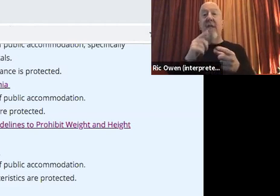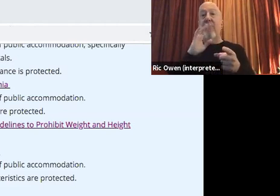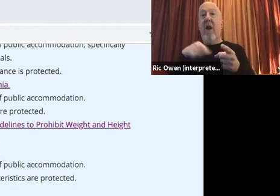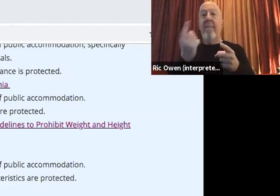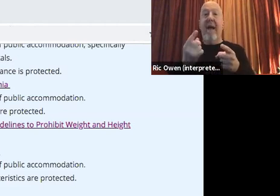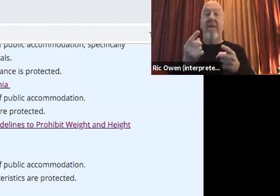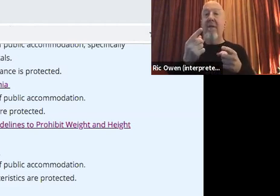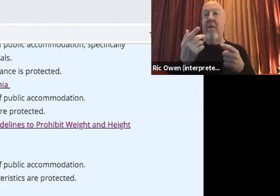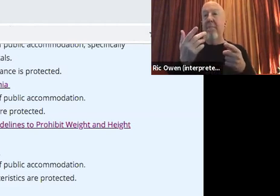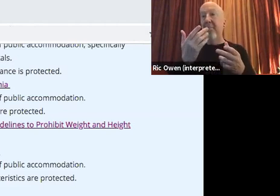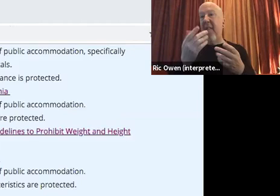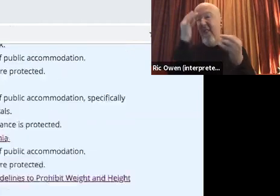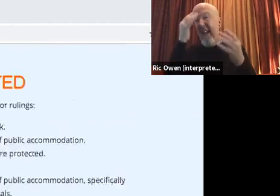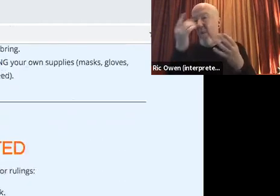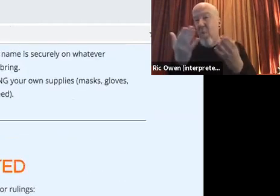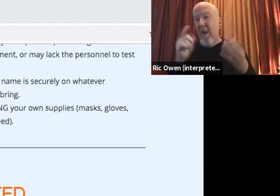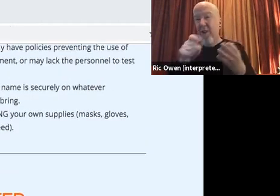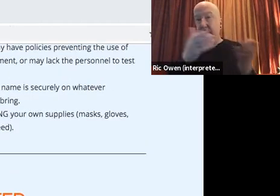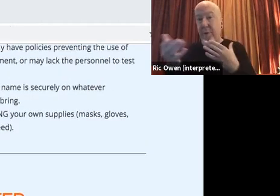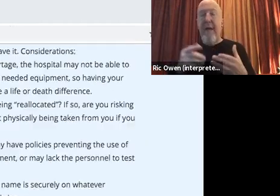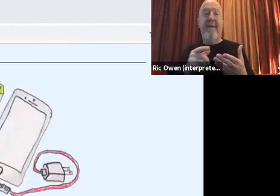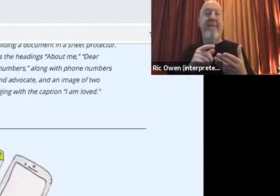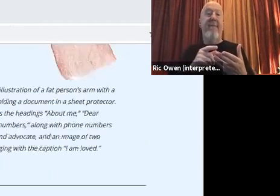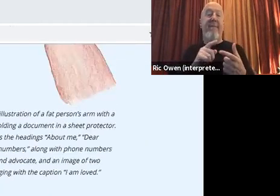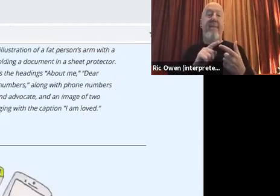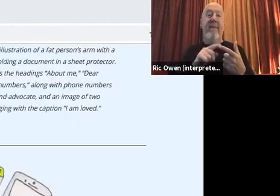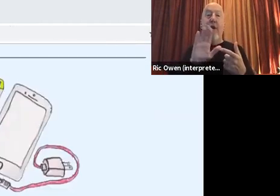consider taking, such as medications,